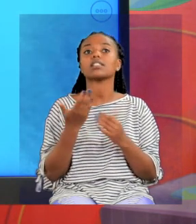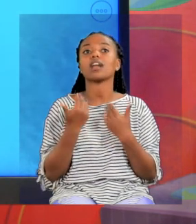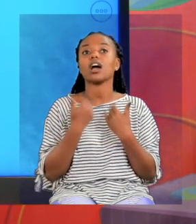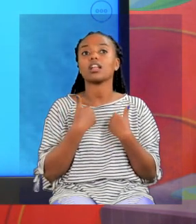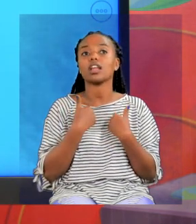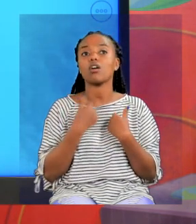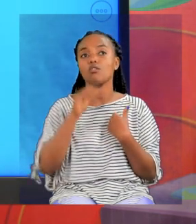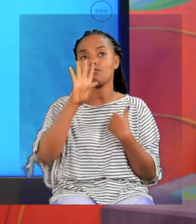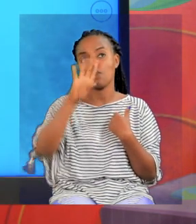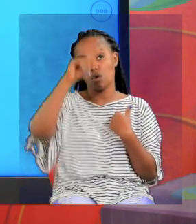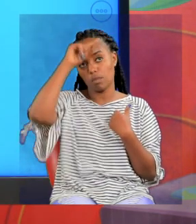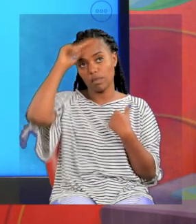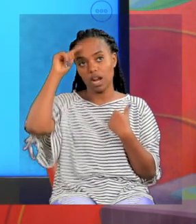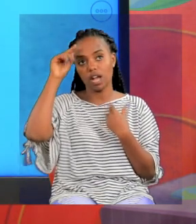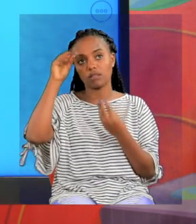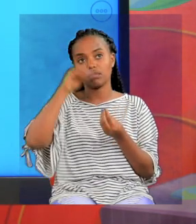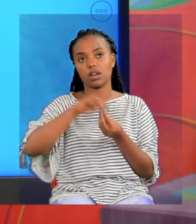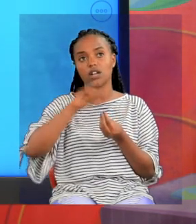here?